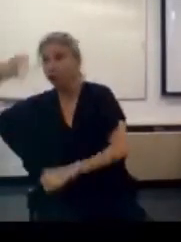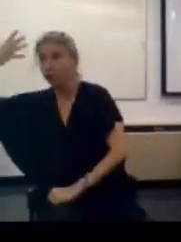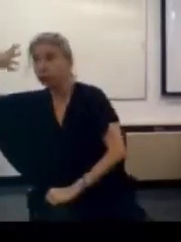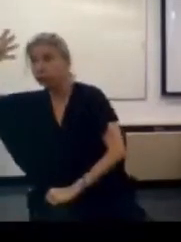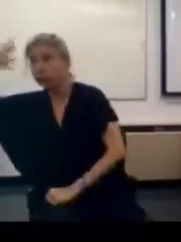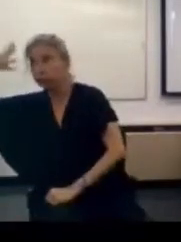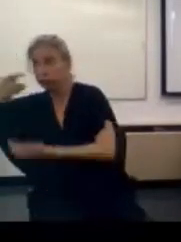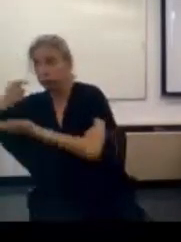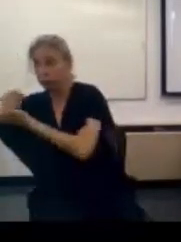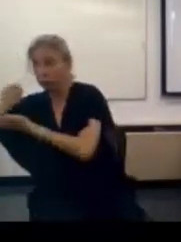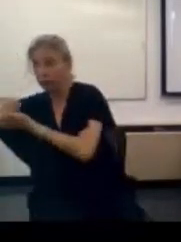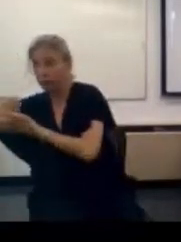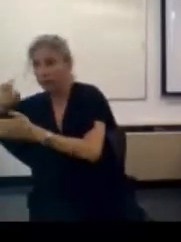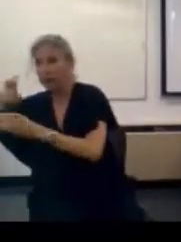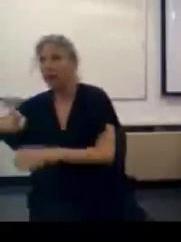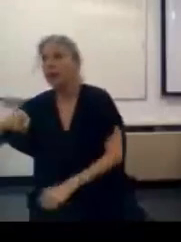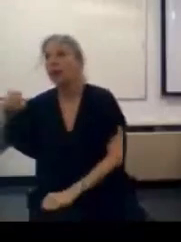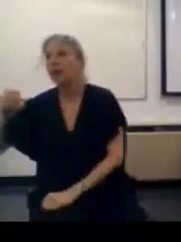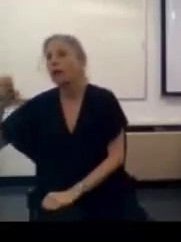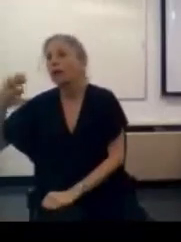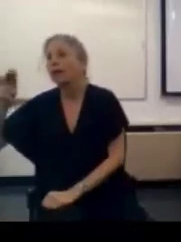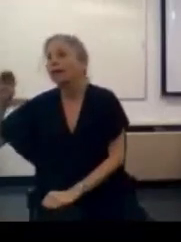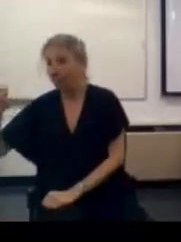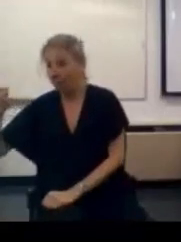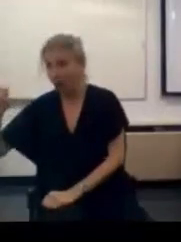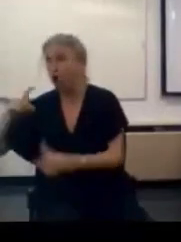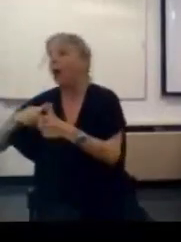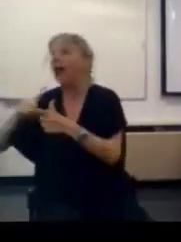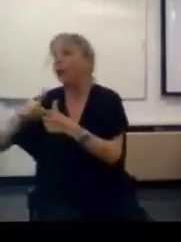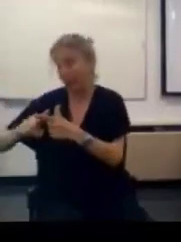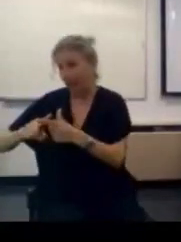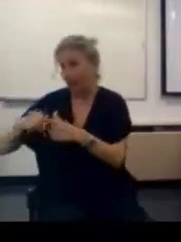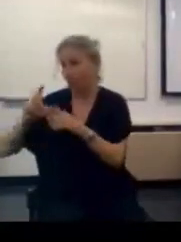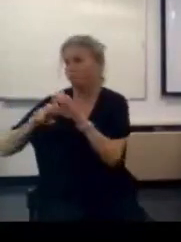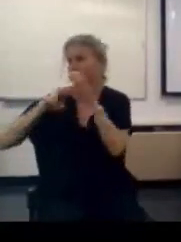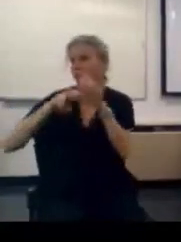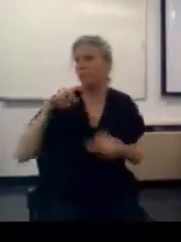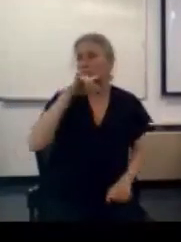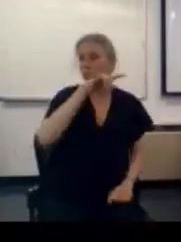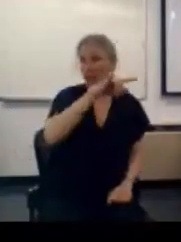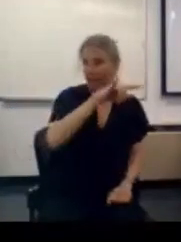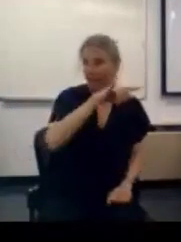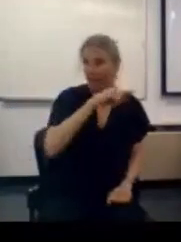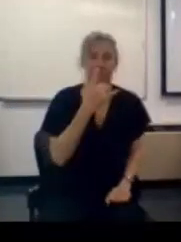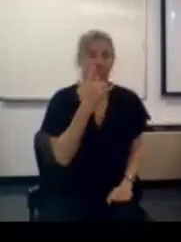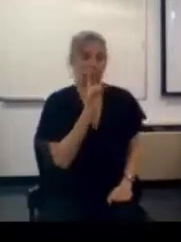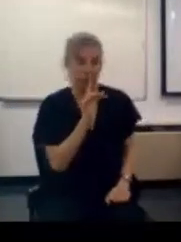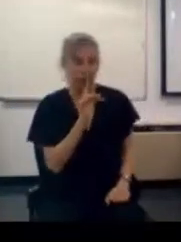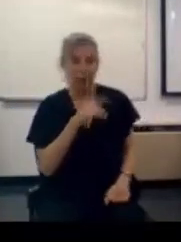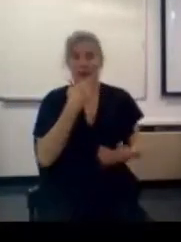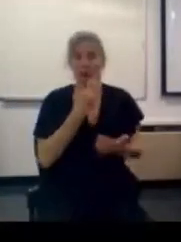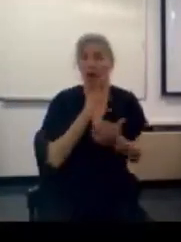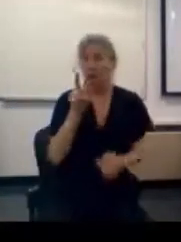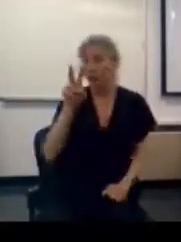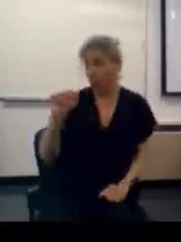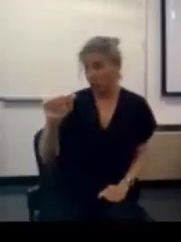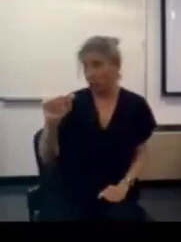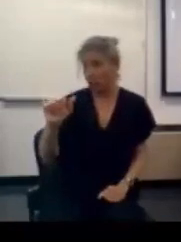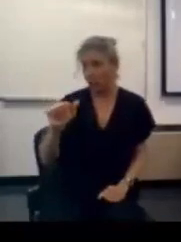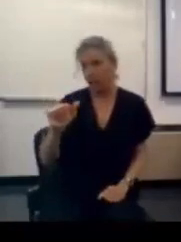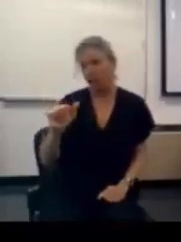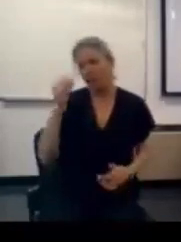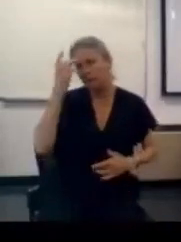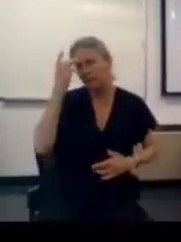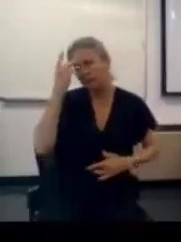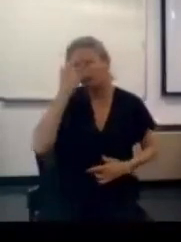morning. I get my radiation. Then I get on the plane. And he's like, don't know how you're doing it. Good luck. So I did one of my things, and